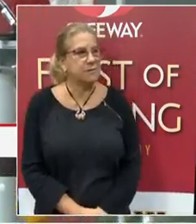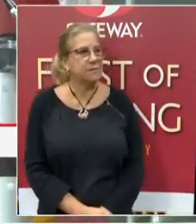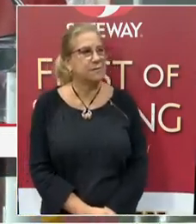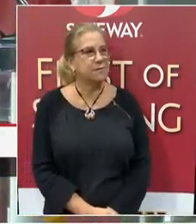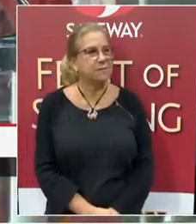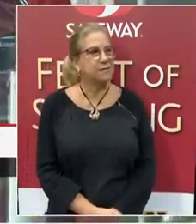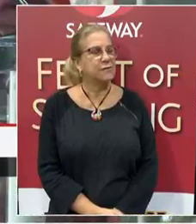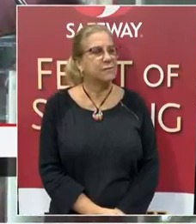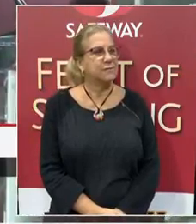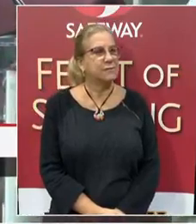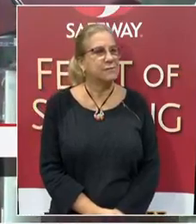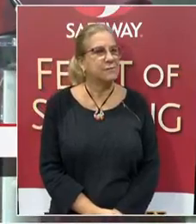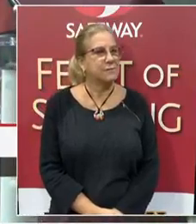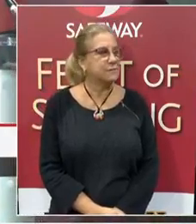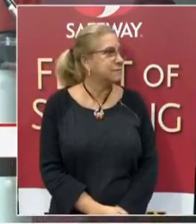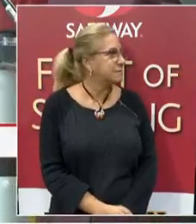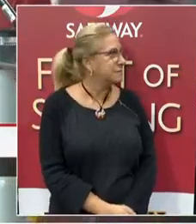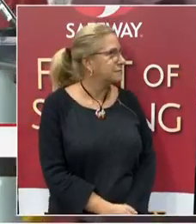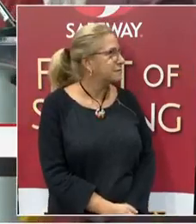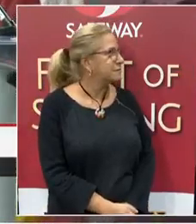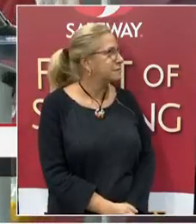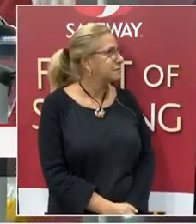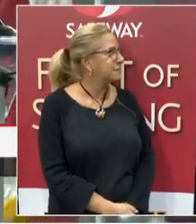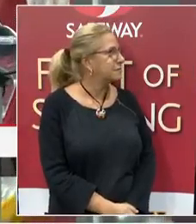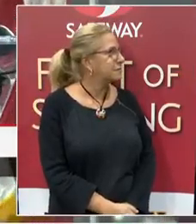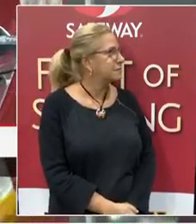Sir DC, that's all we know. That's right.